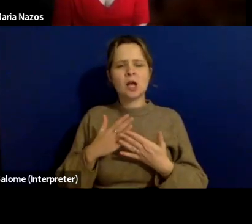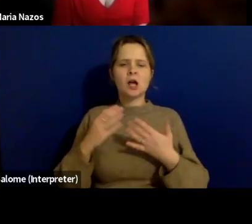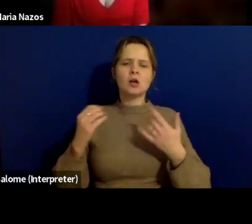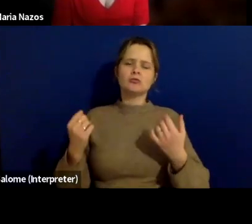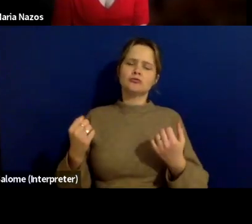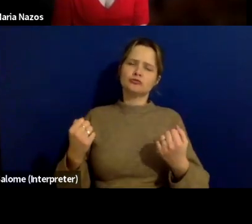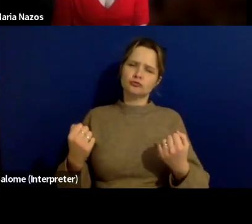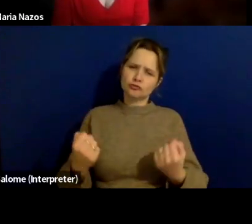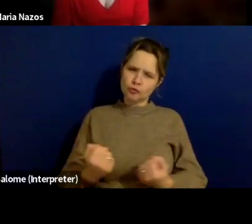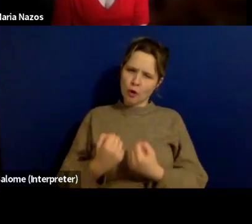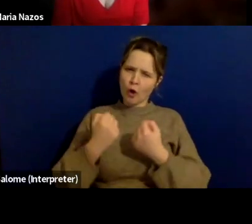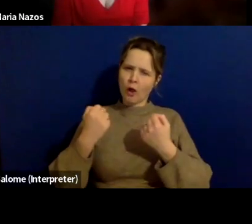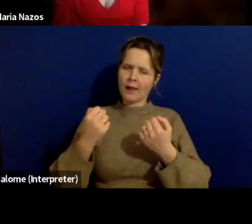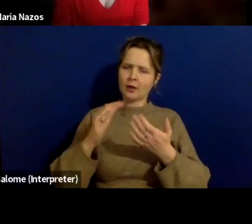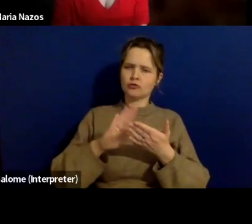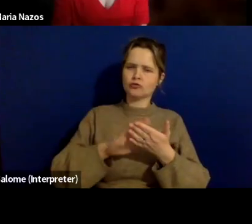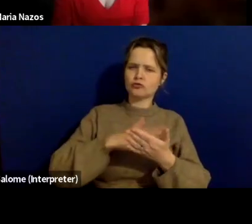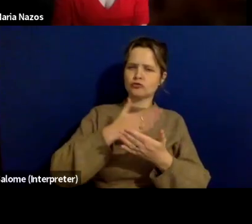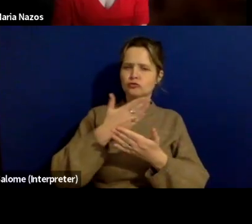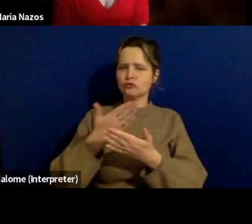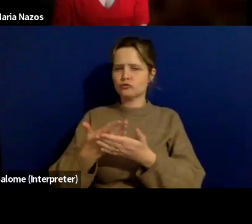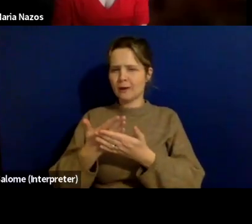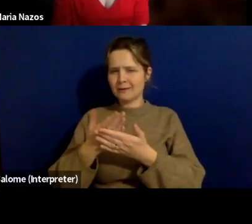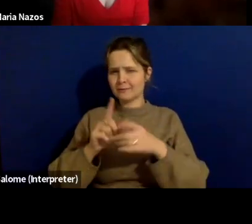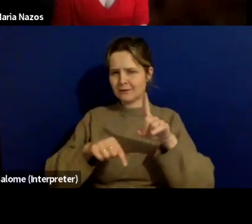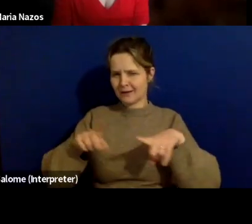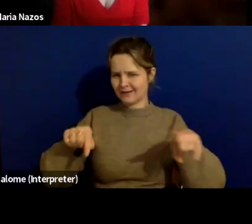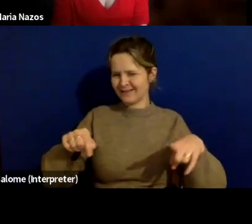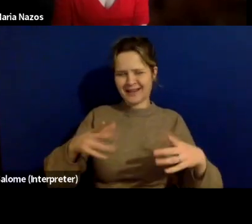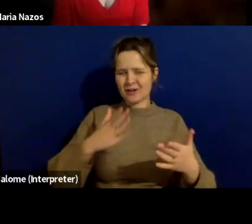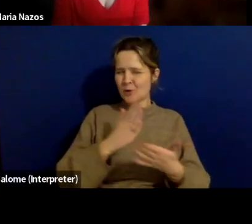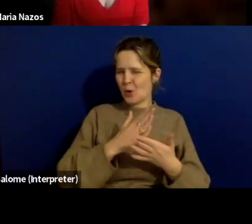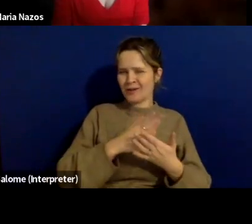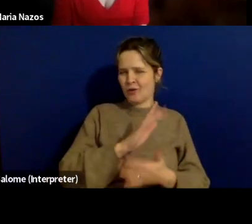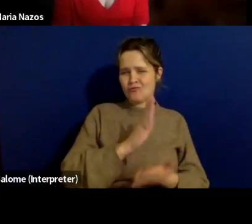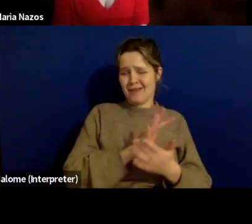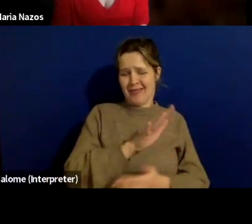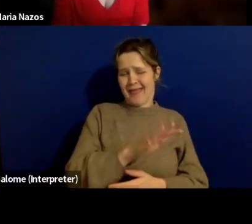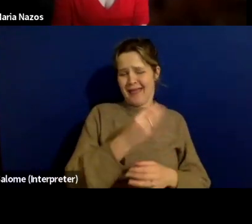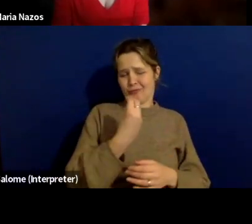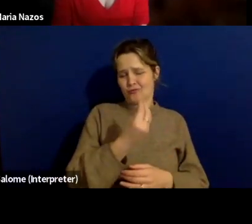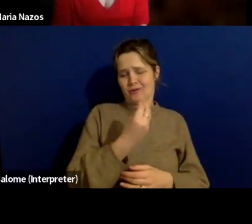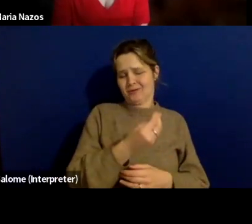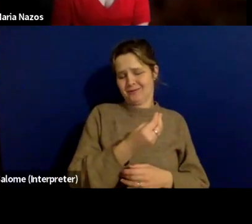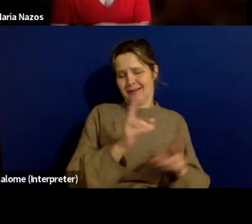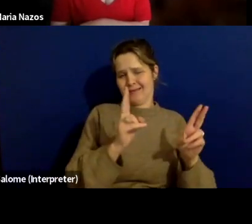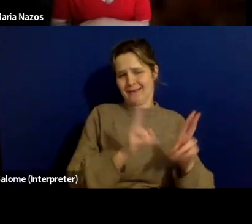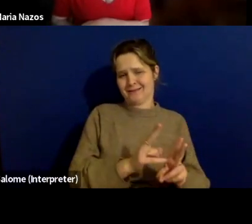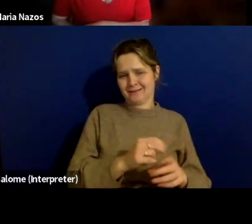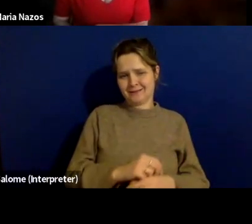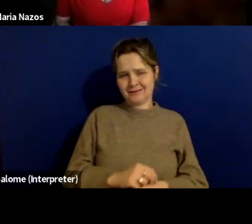transmediality, which is not so present in Greece. I think it has this contemporary